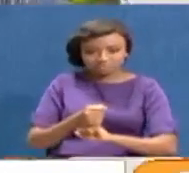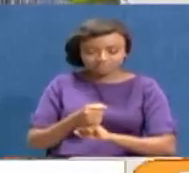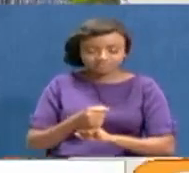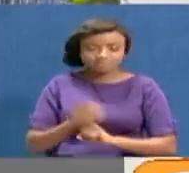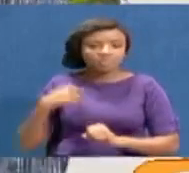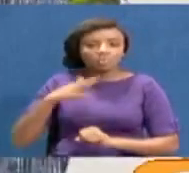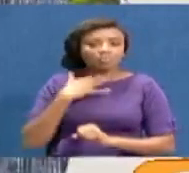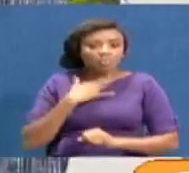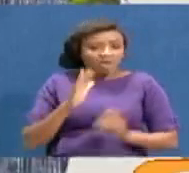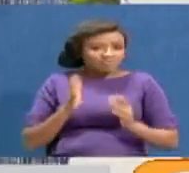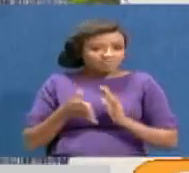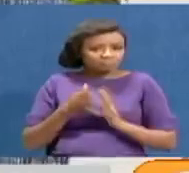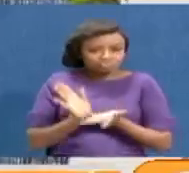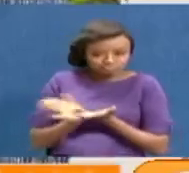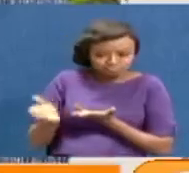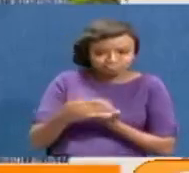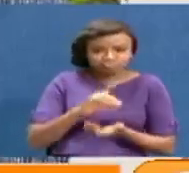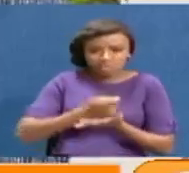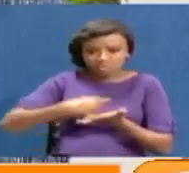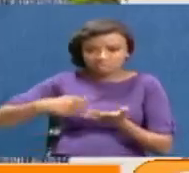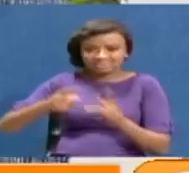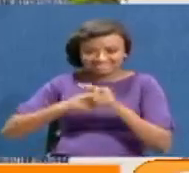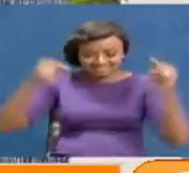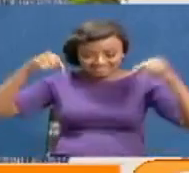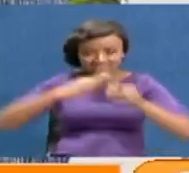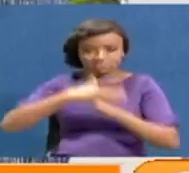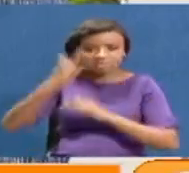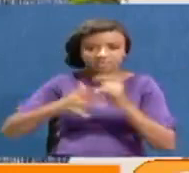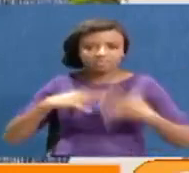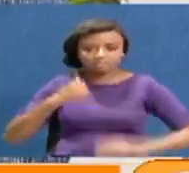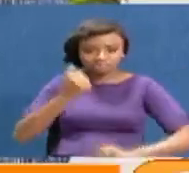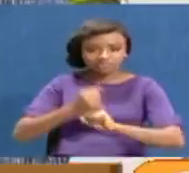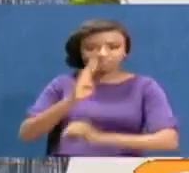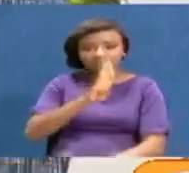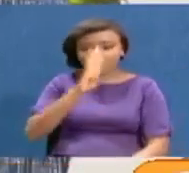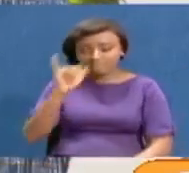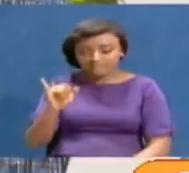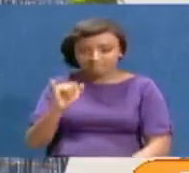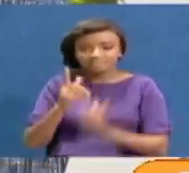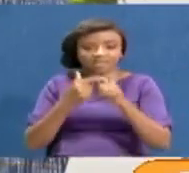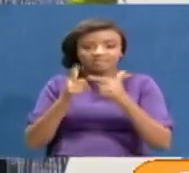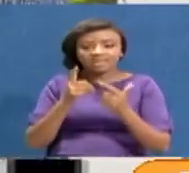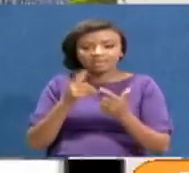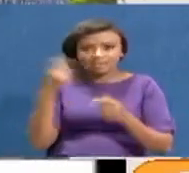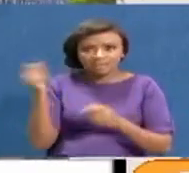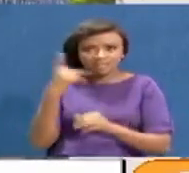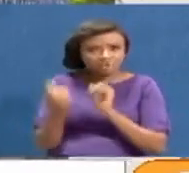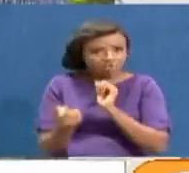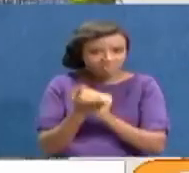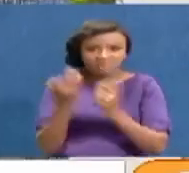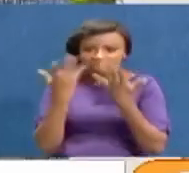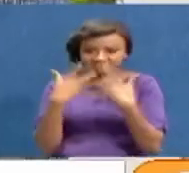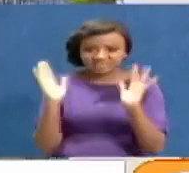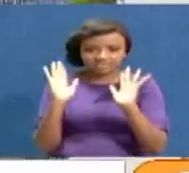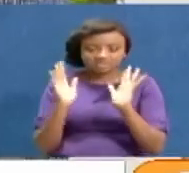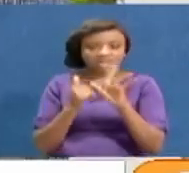want to spearhead the collection of signatures starting this weekend in support of the bill. And by the end of November, we should be done with